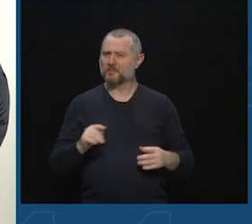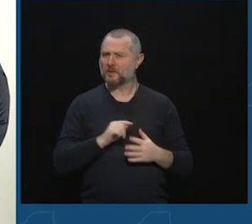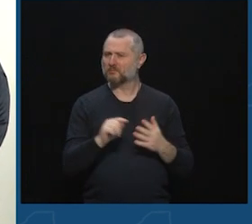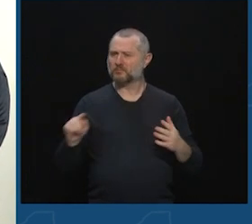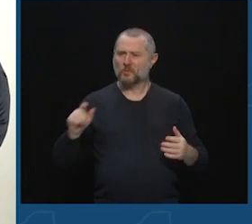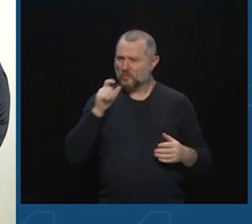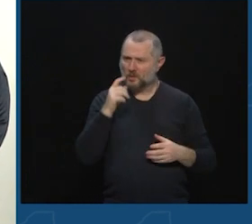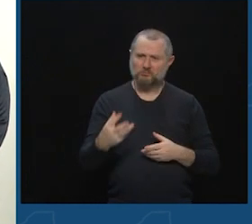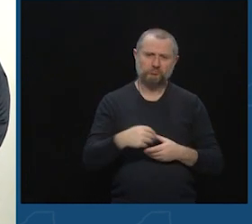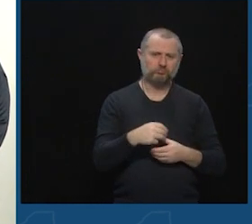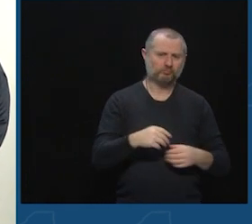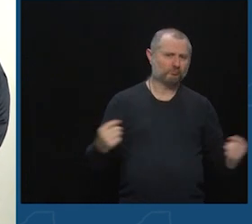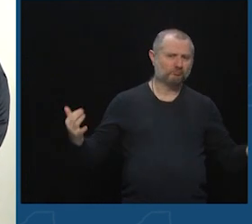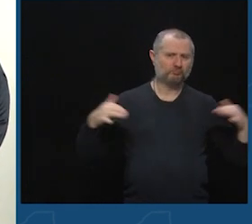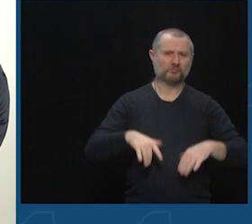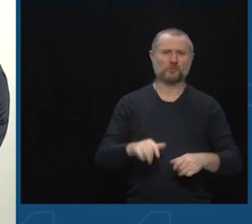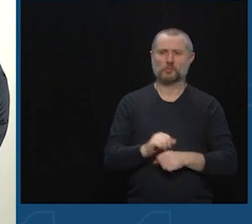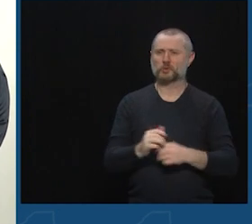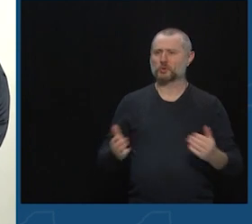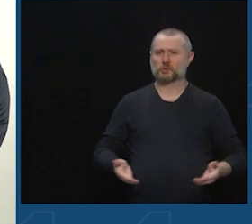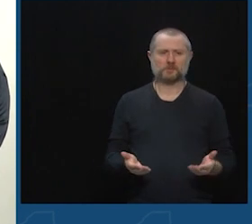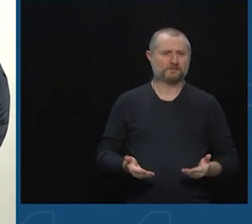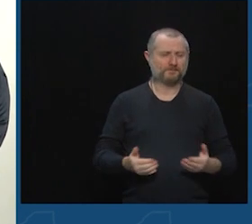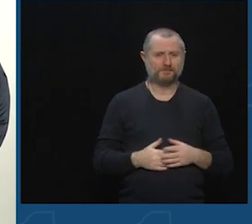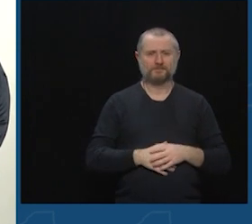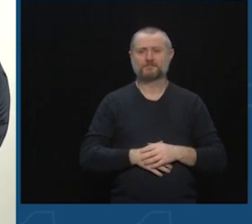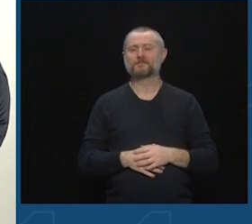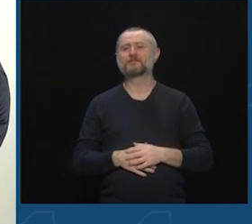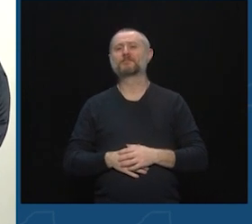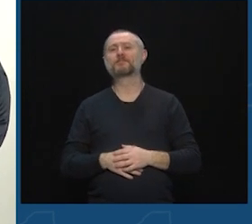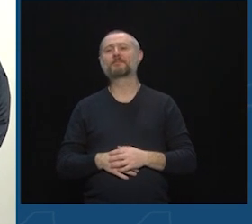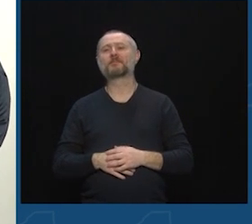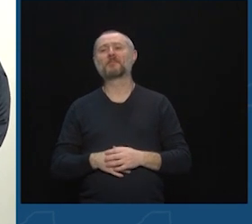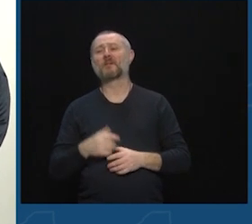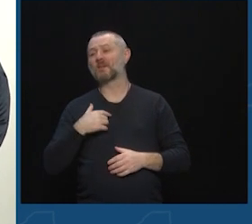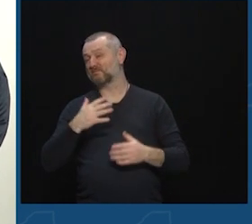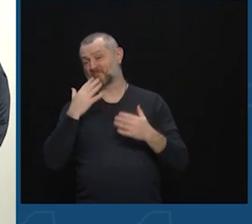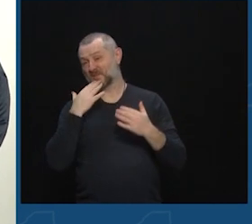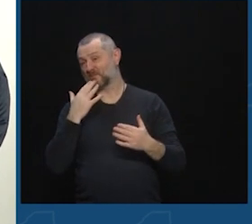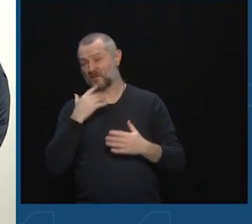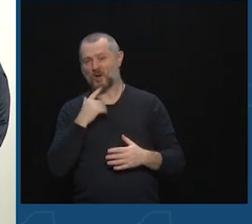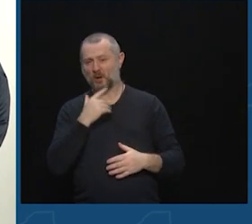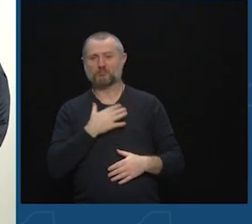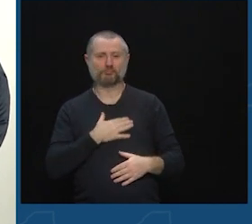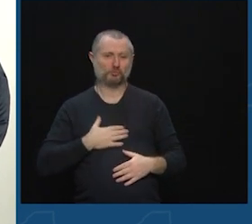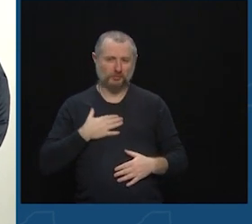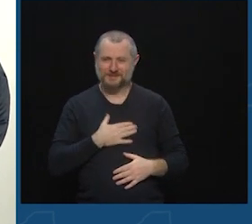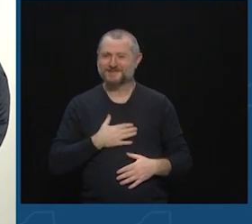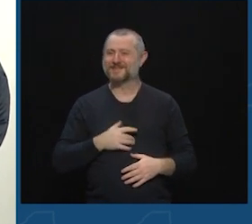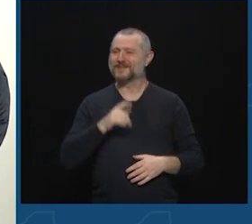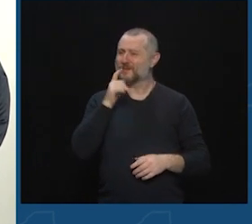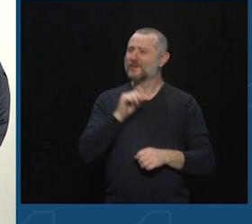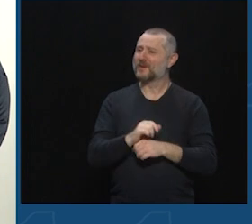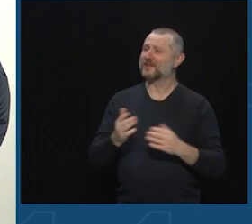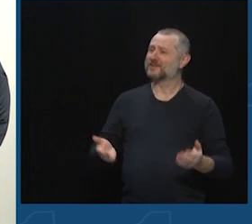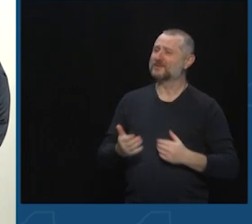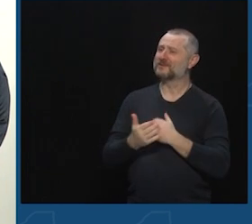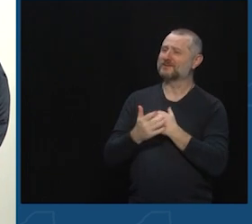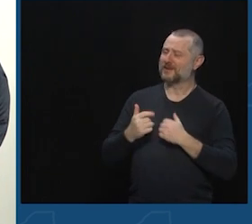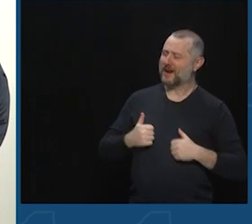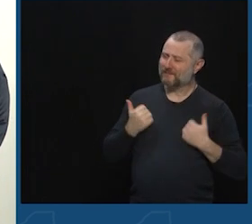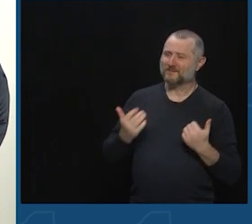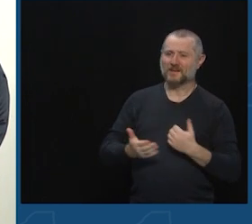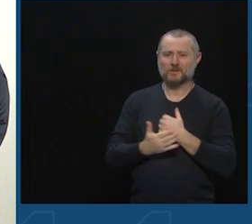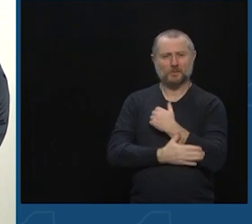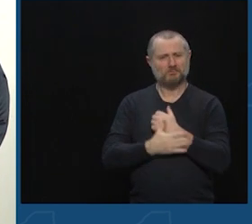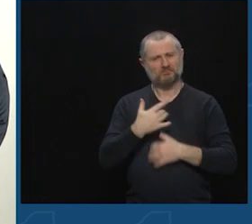deployed here to our community. We thank you, we appreciate you, and to the residents of the county, thank you for hanging in there. We're almost